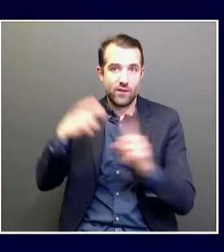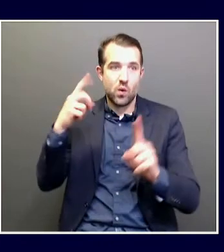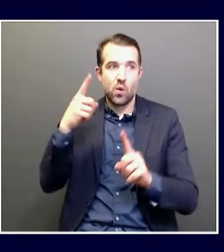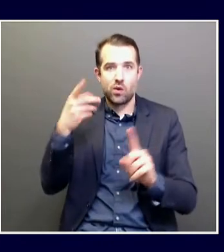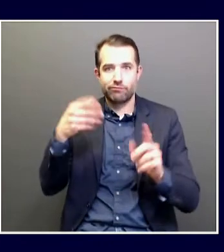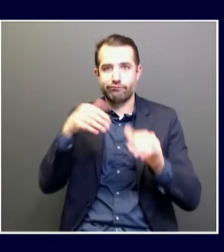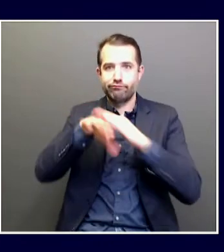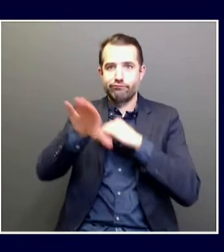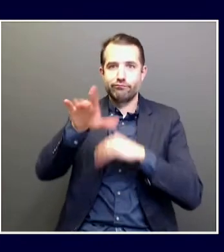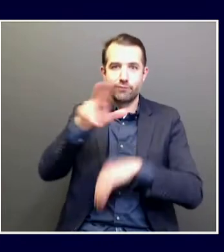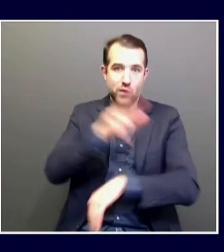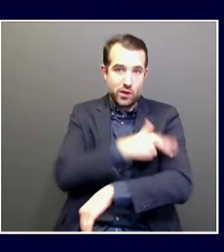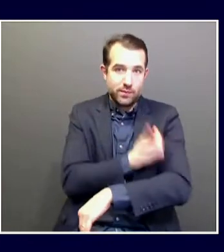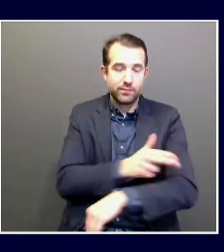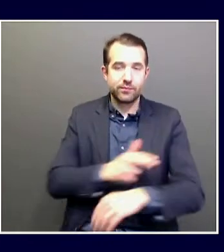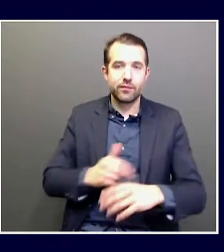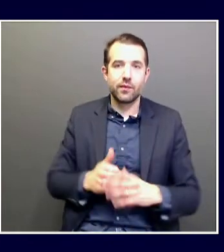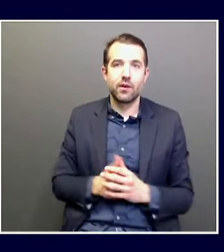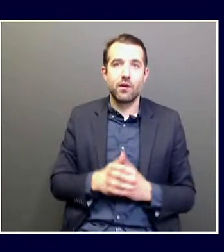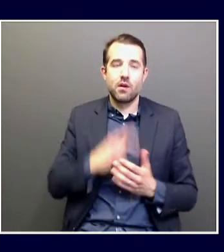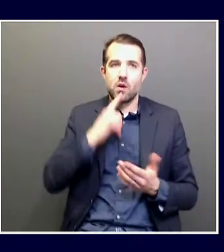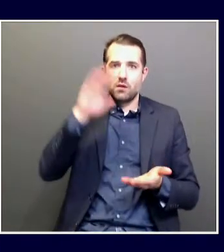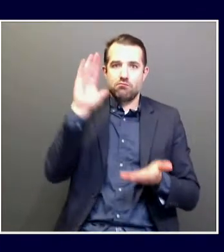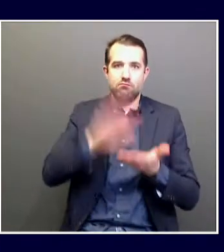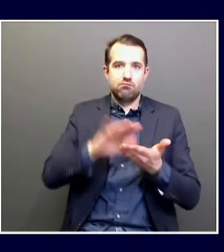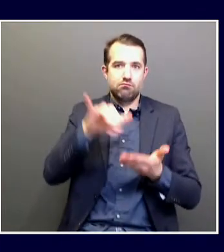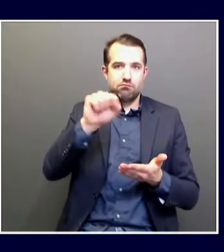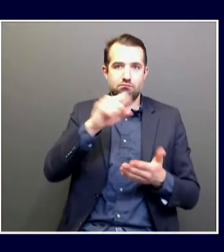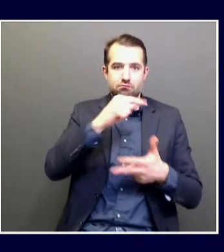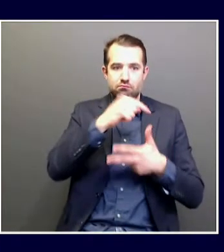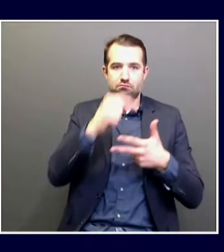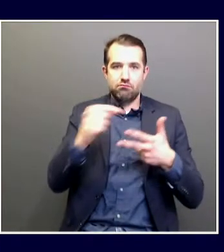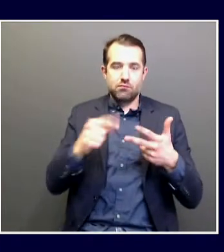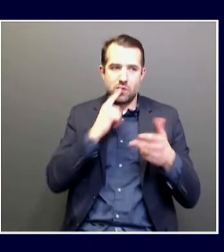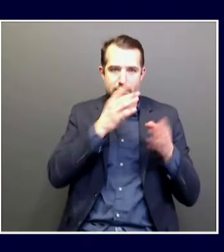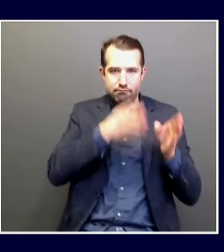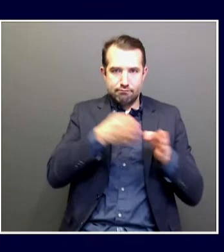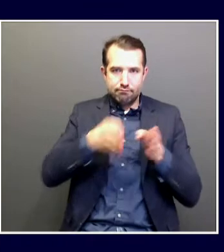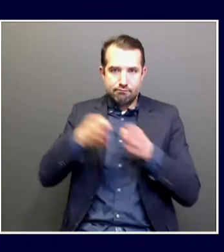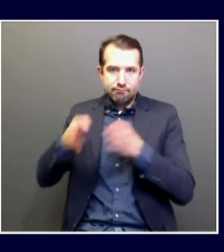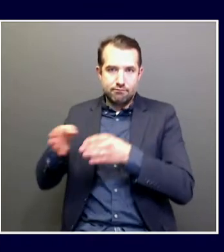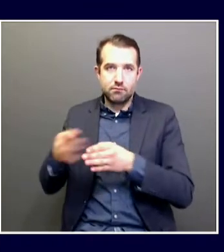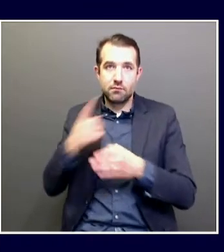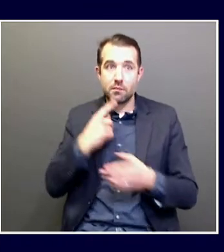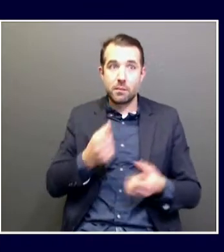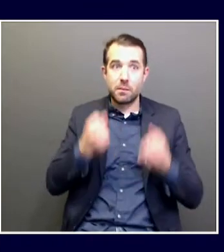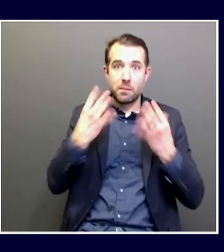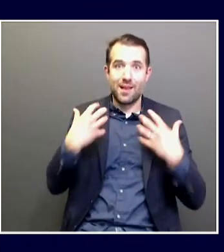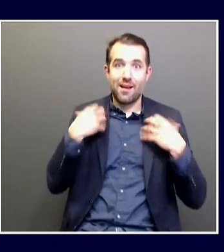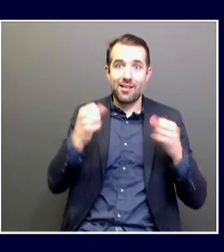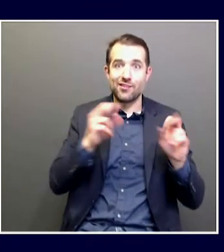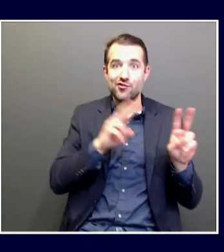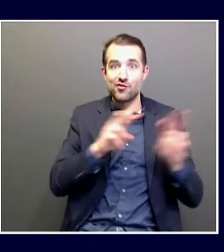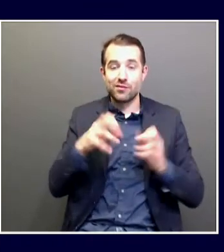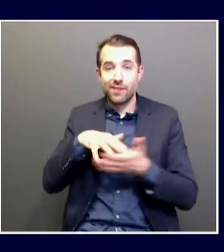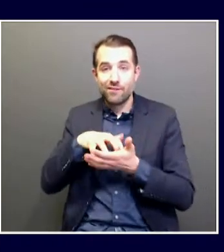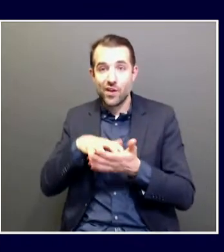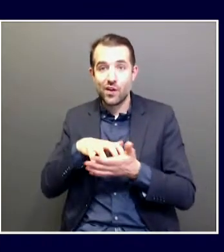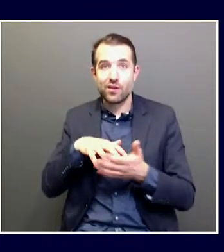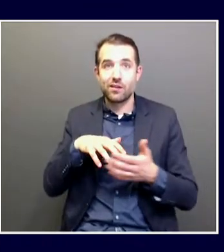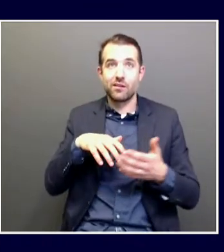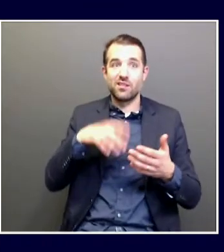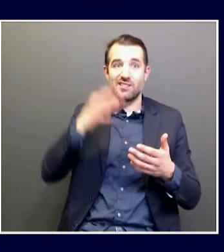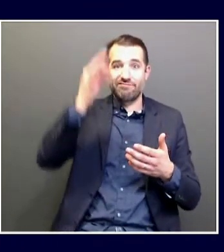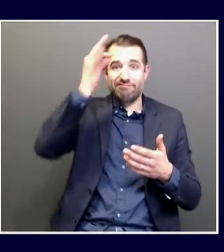both on individual patient level, patients who had a lot of predisposing signs of needing to be hospitalized, who